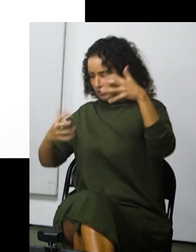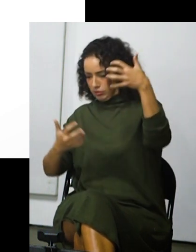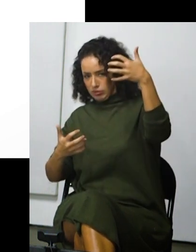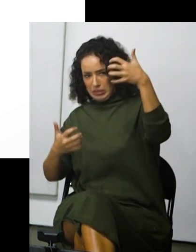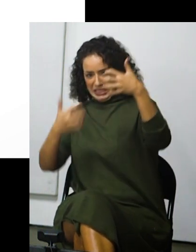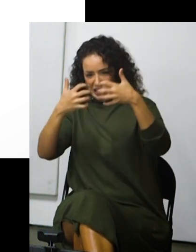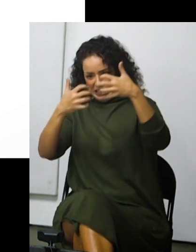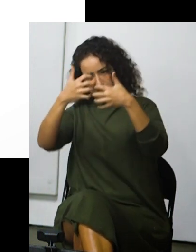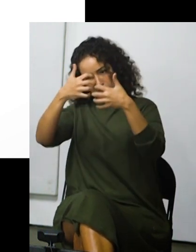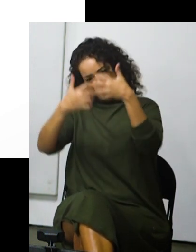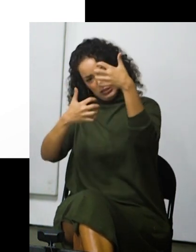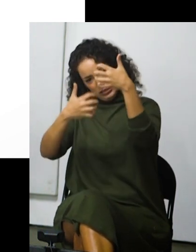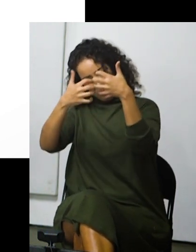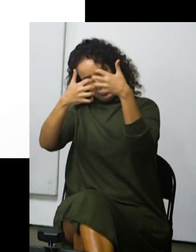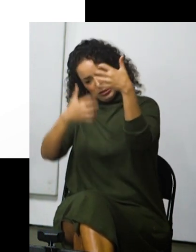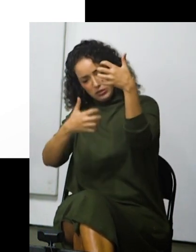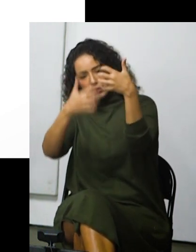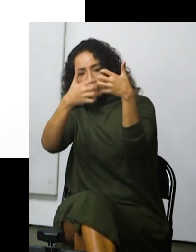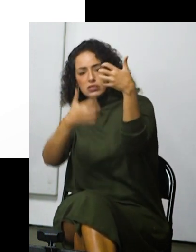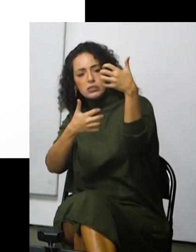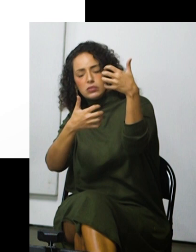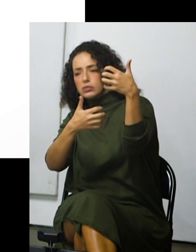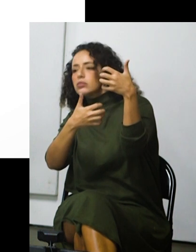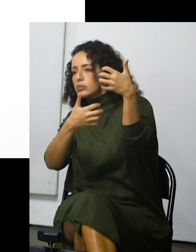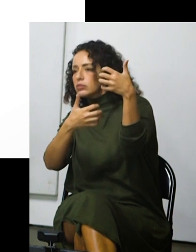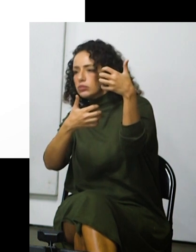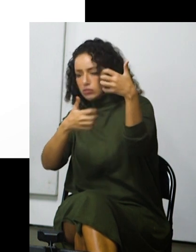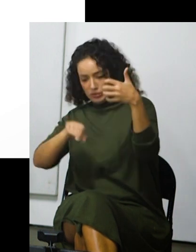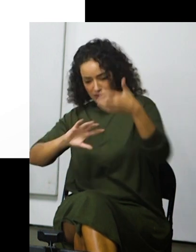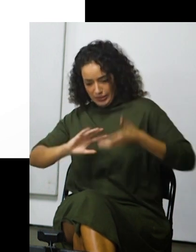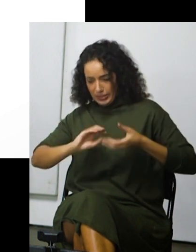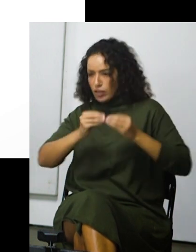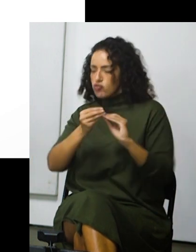and the thing which isn't fitted into produce each other,